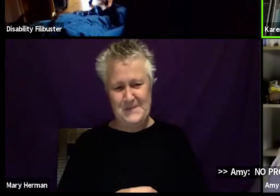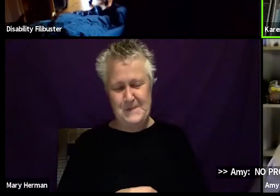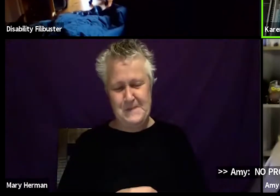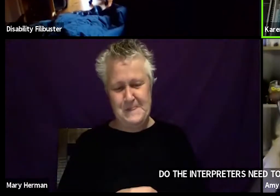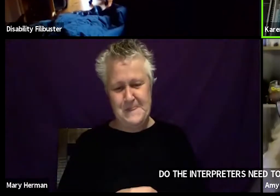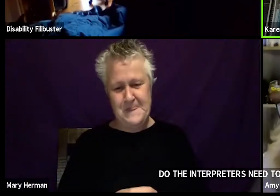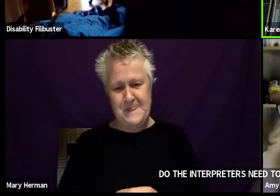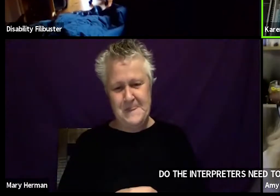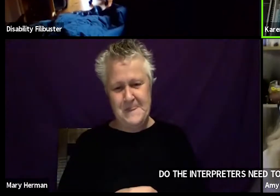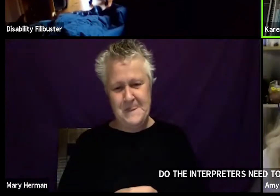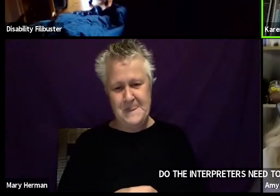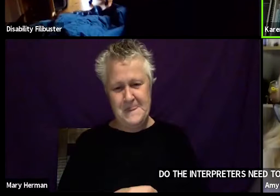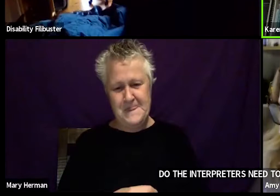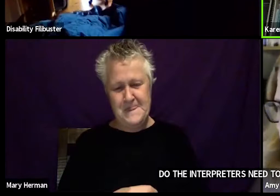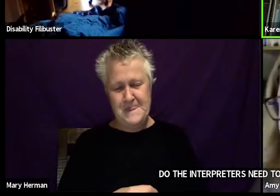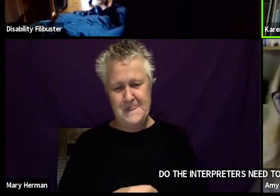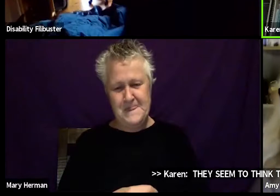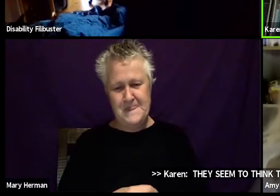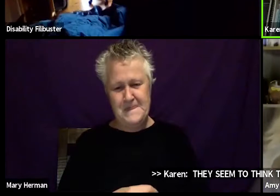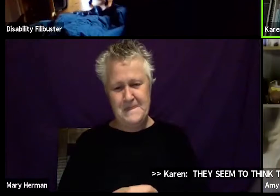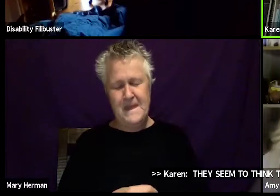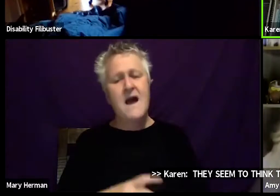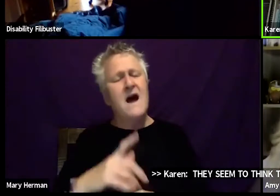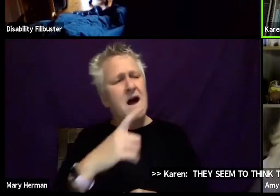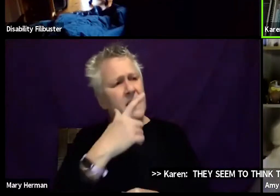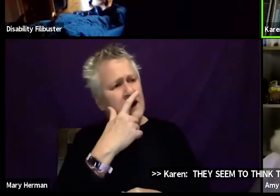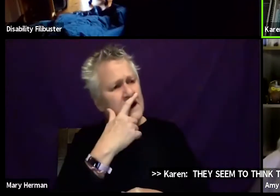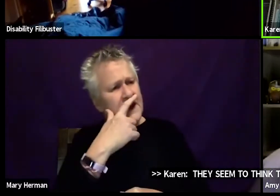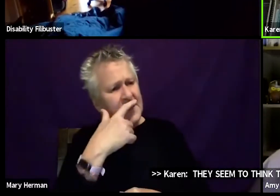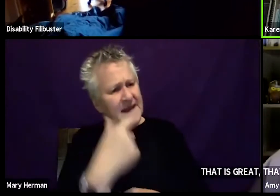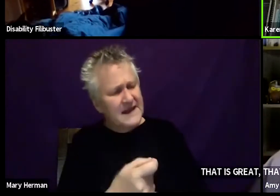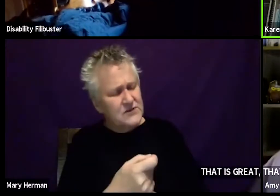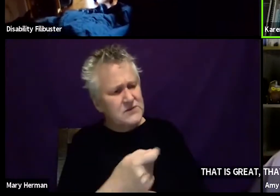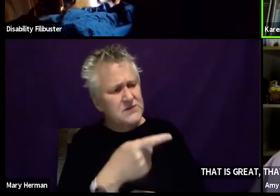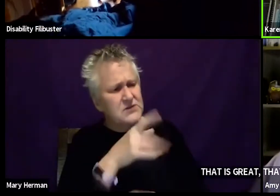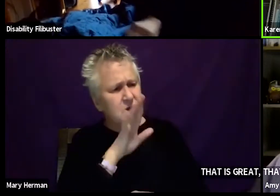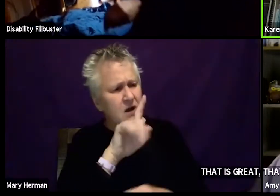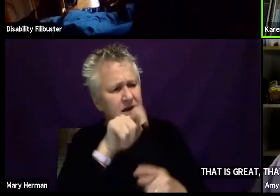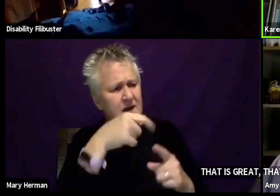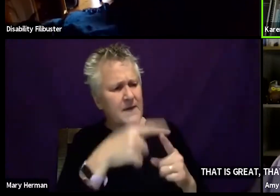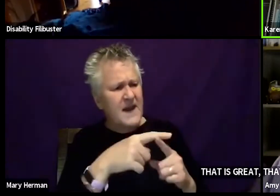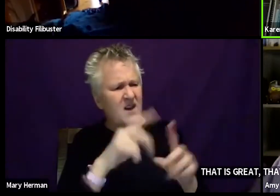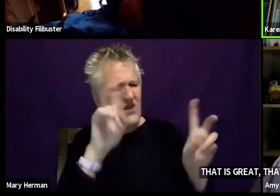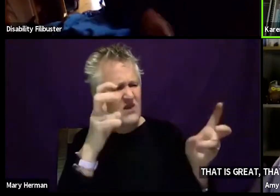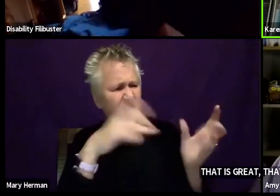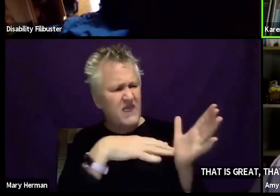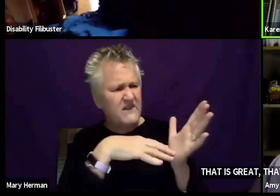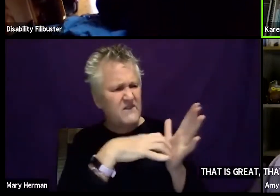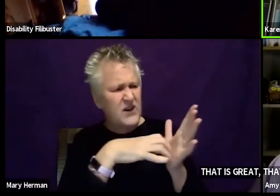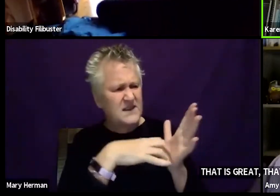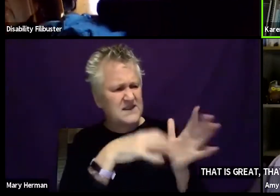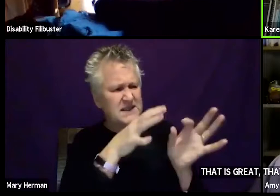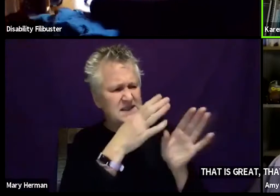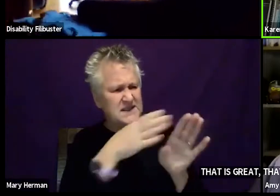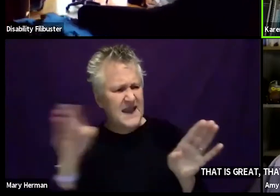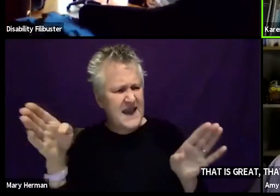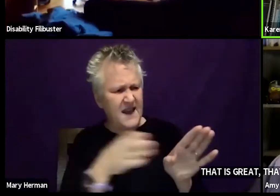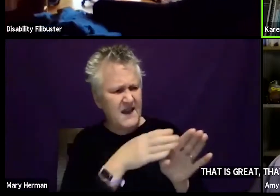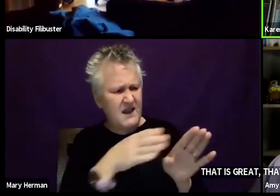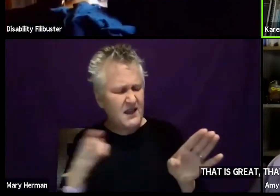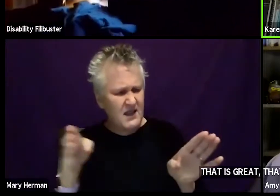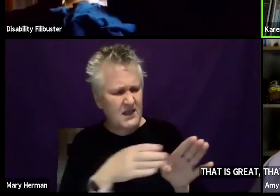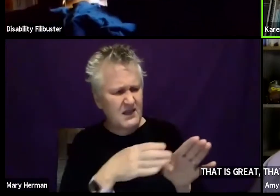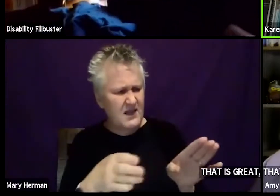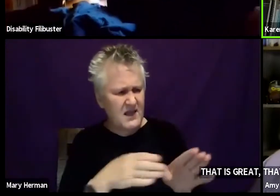great. It's very interesting you're talking about this frailty scale, because in fact, I think the Ontario